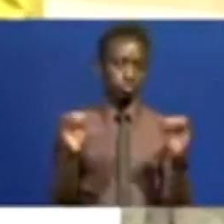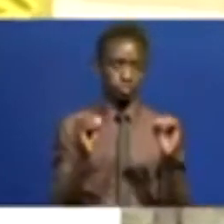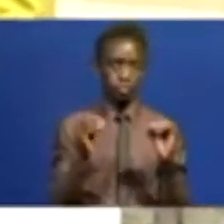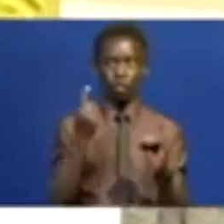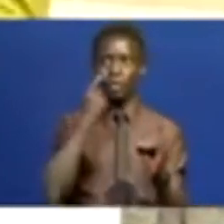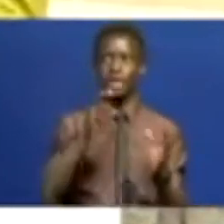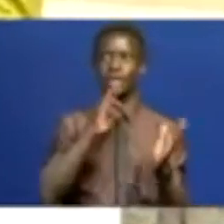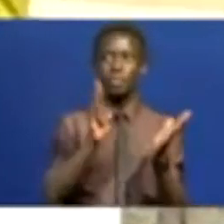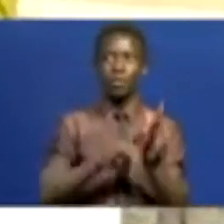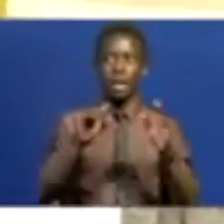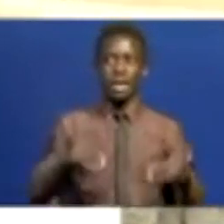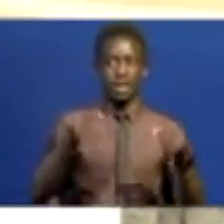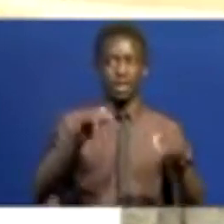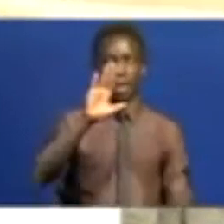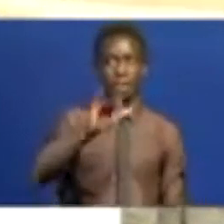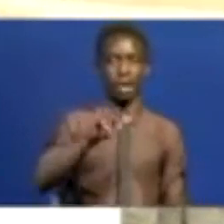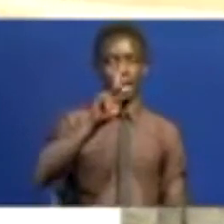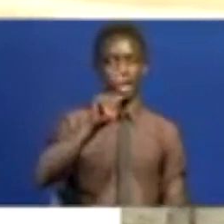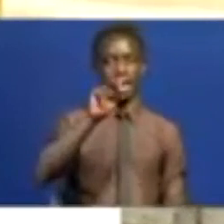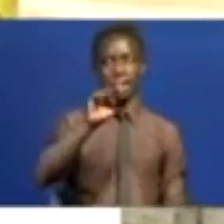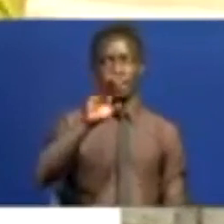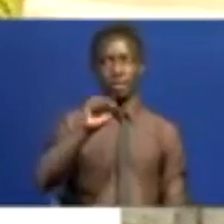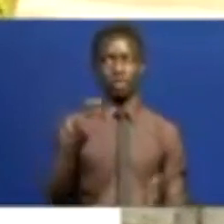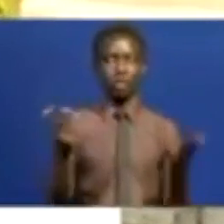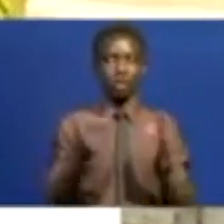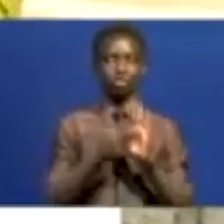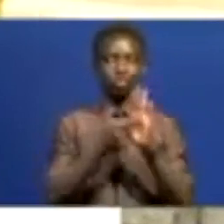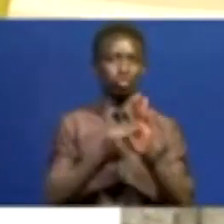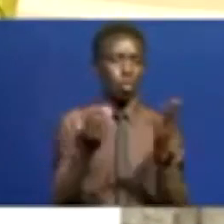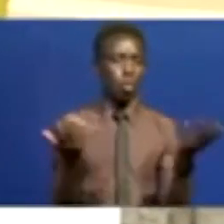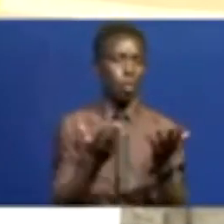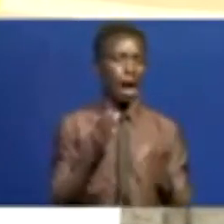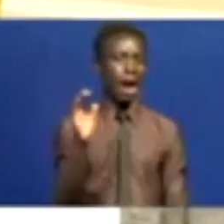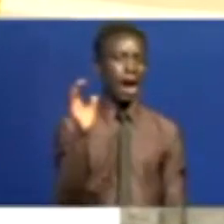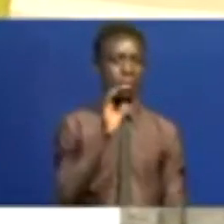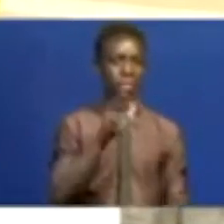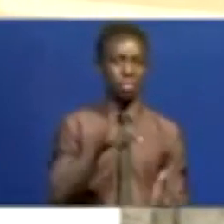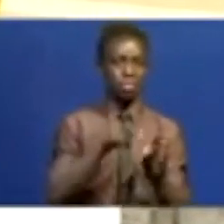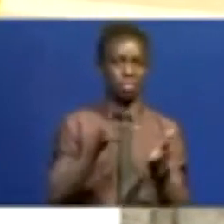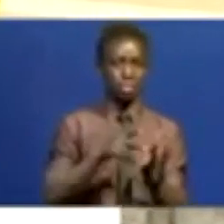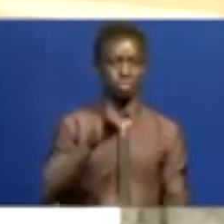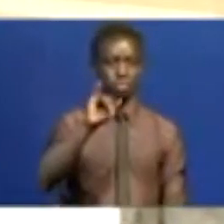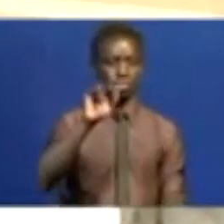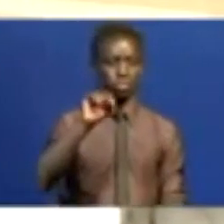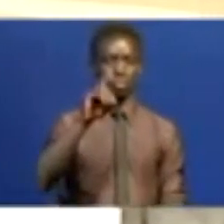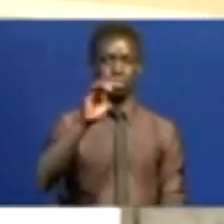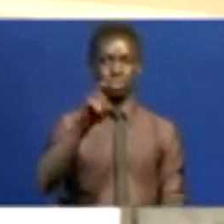by KNBS, it shows where the consumer price index is at. We are having fast moving consumer